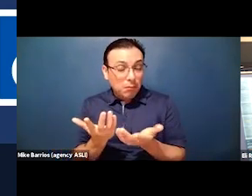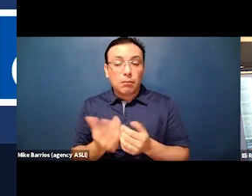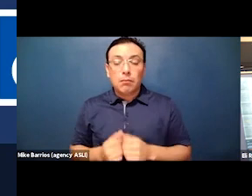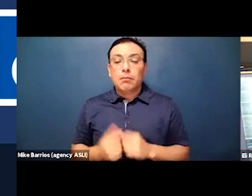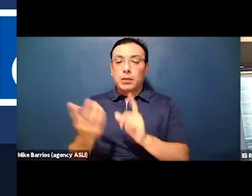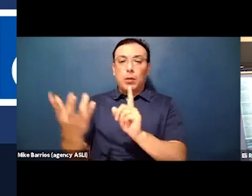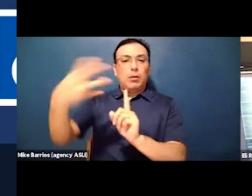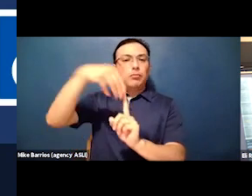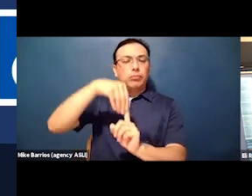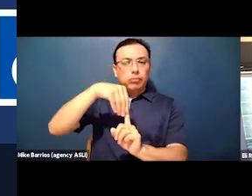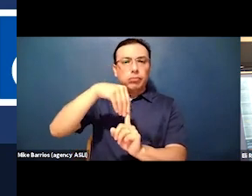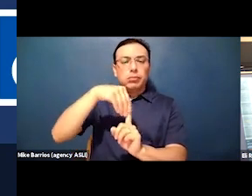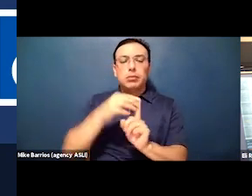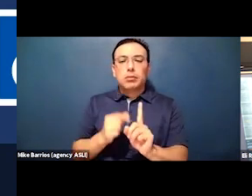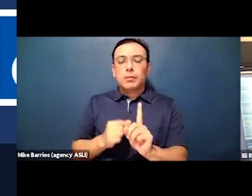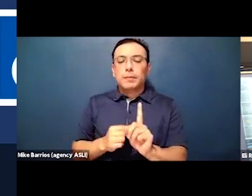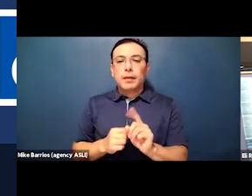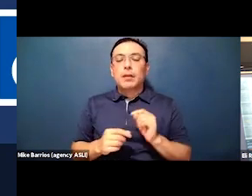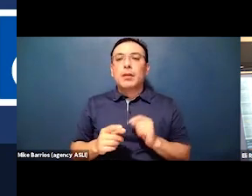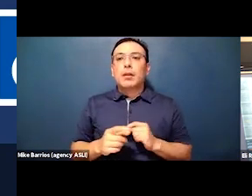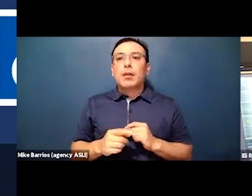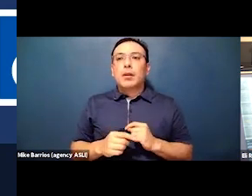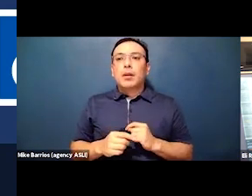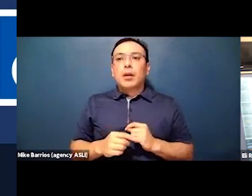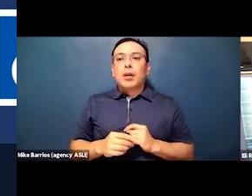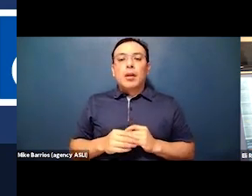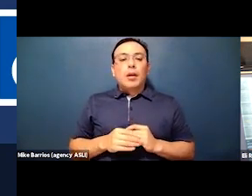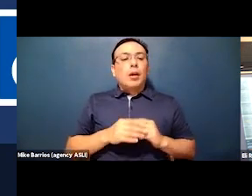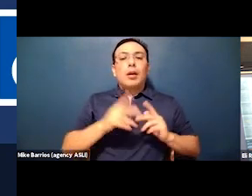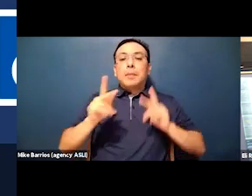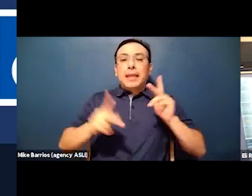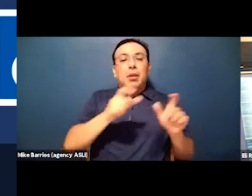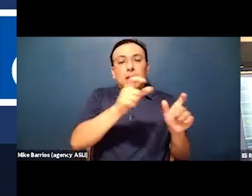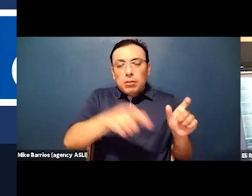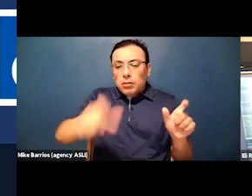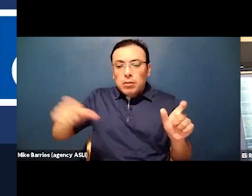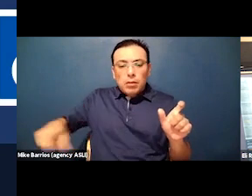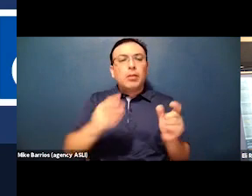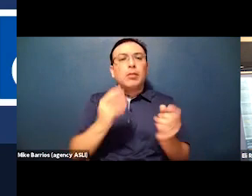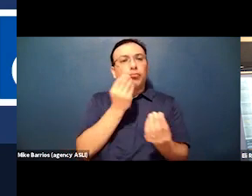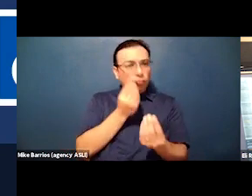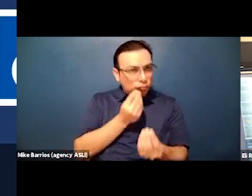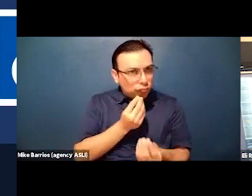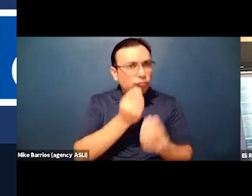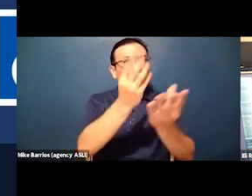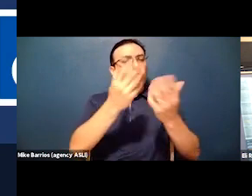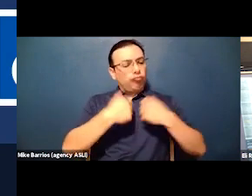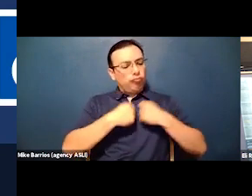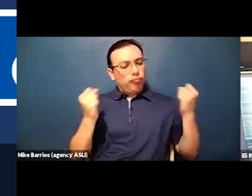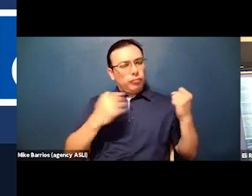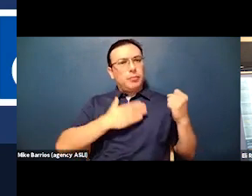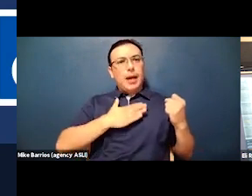people disclose, this is the breakdown of disability types here in New York City. And you'll see